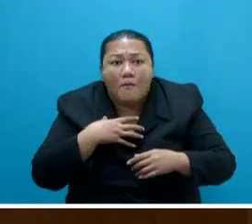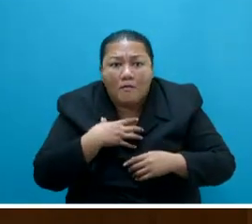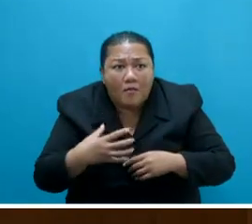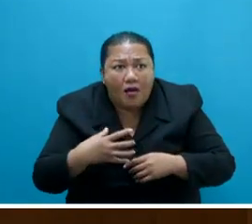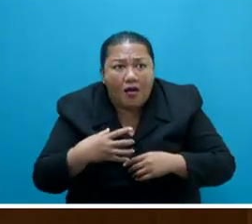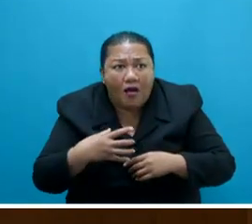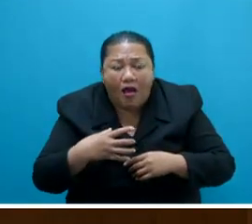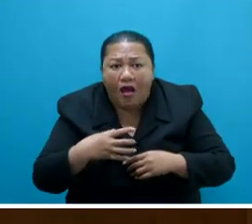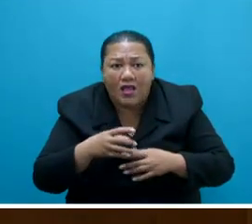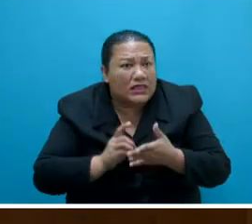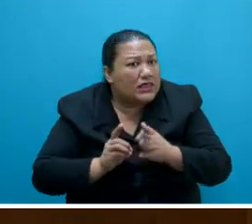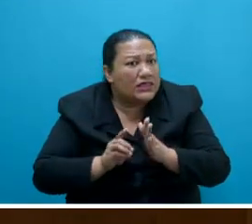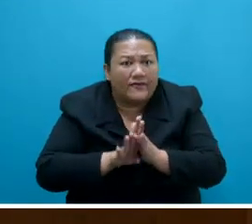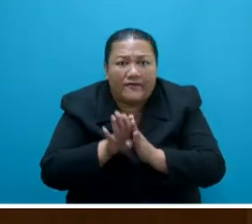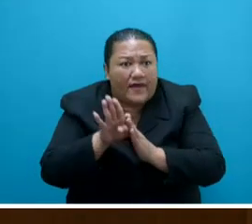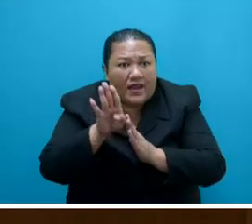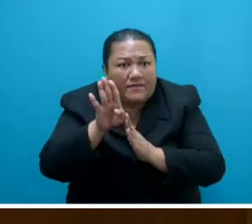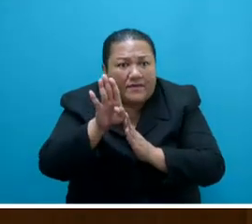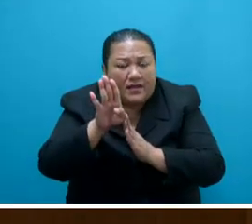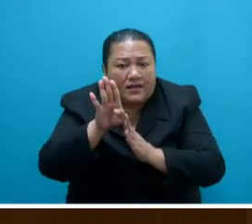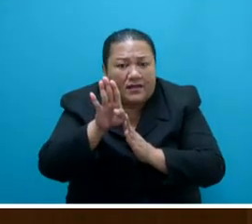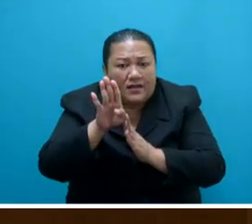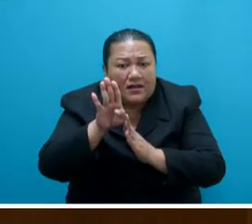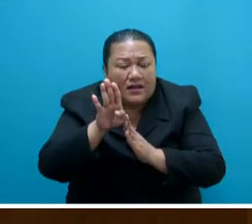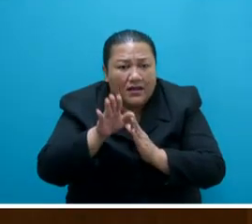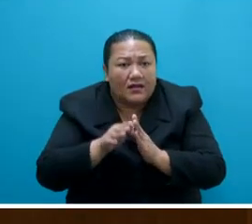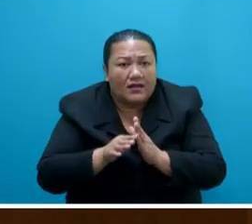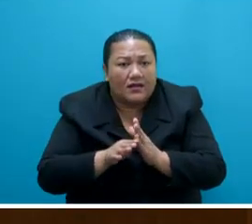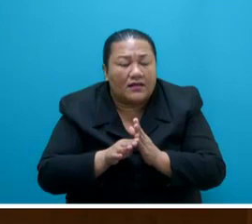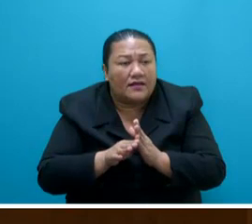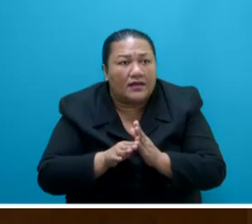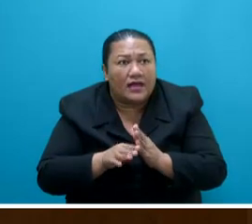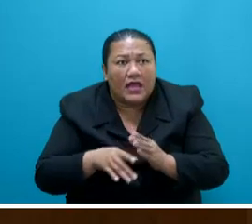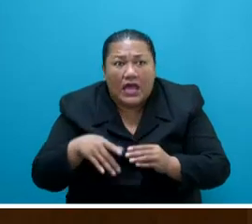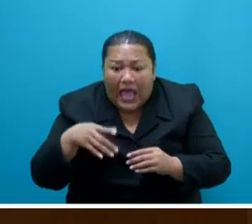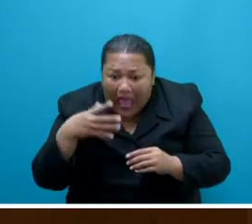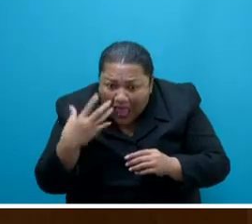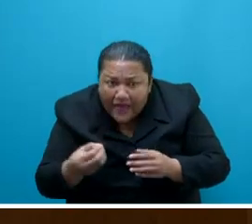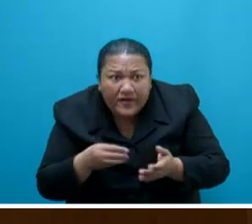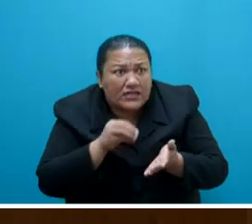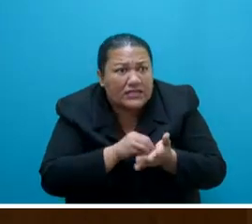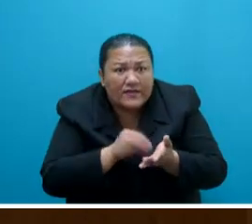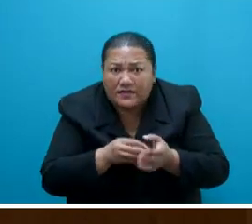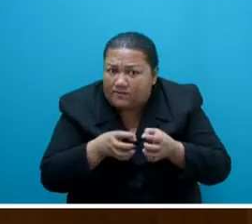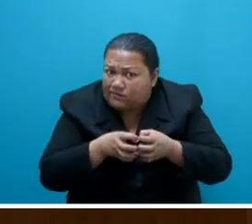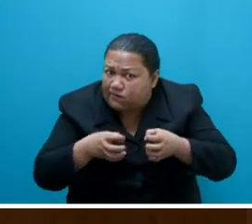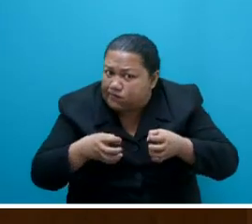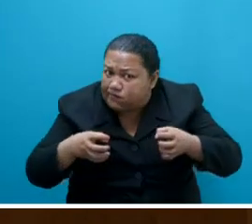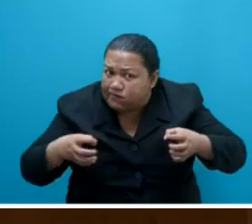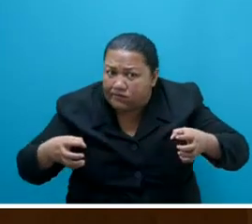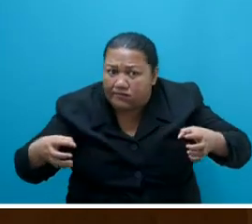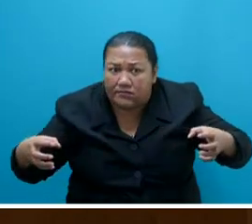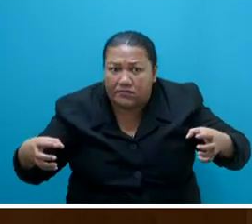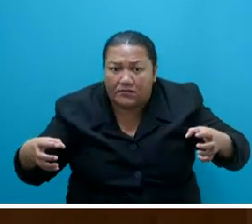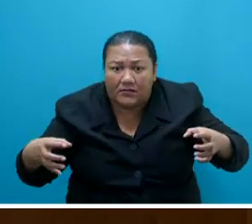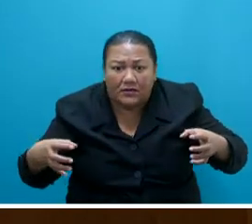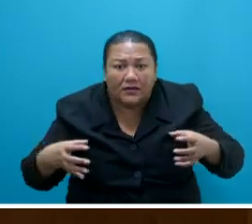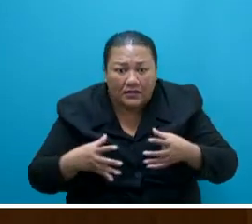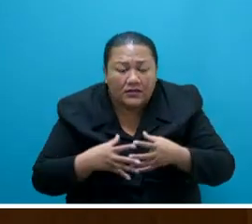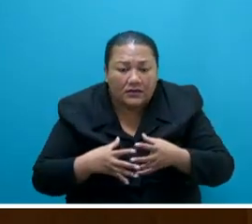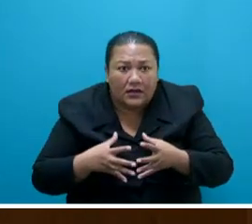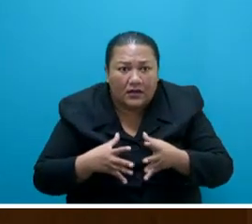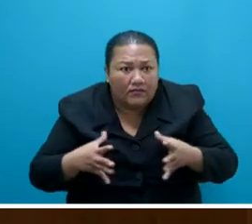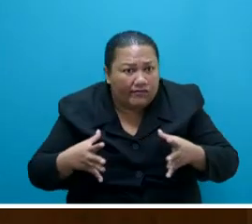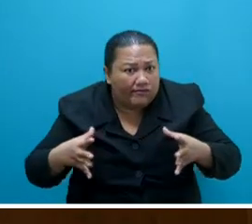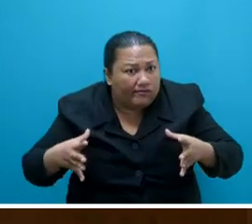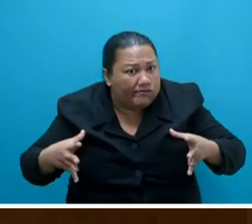sector development, and as we've seen network of essential services rapidly expand, our people have damn